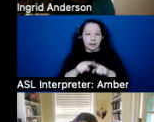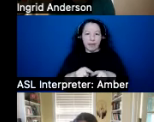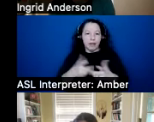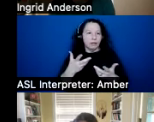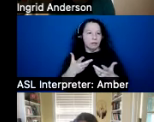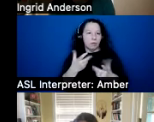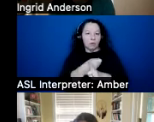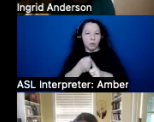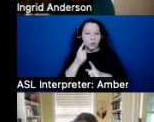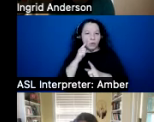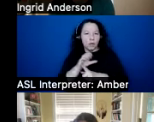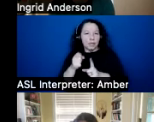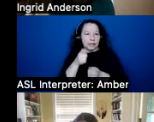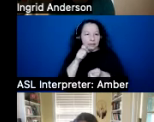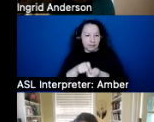dynamics of the case.